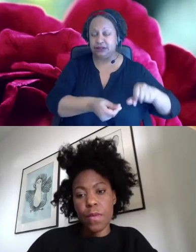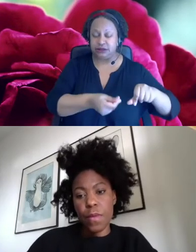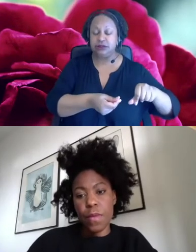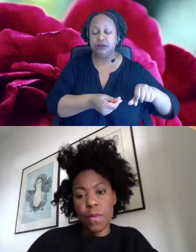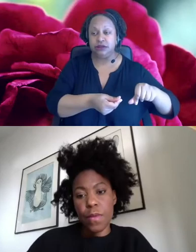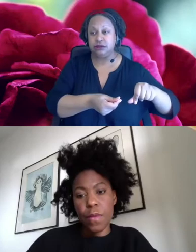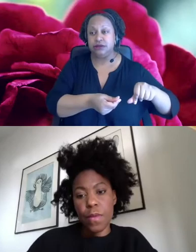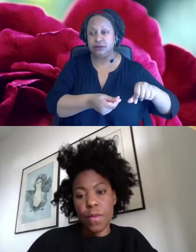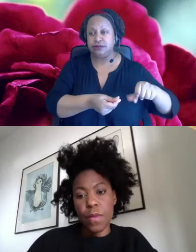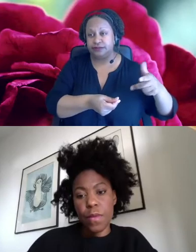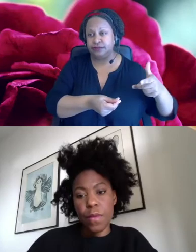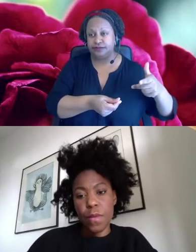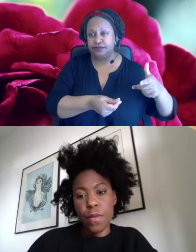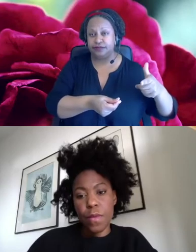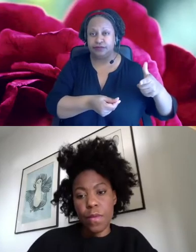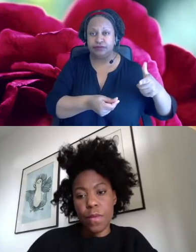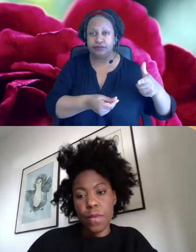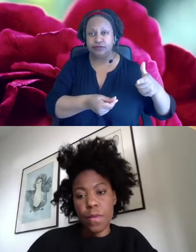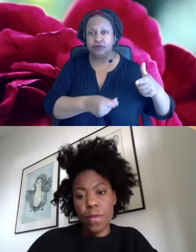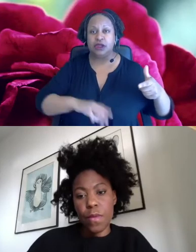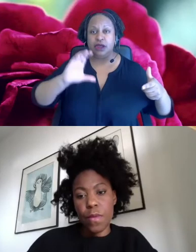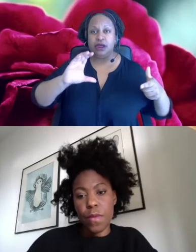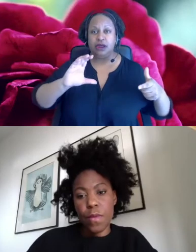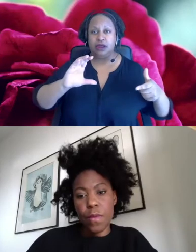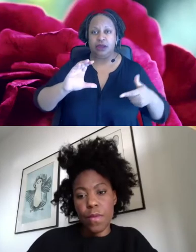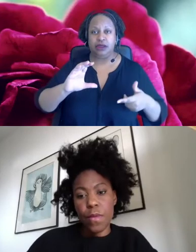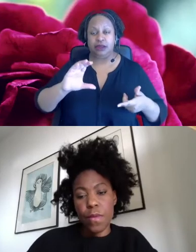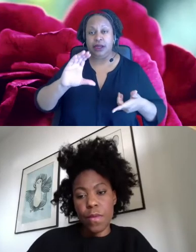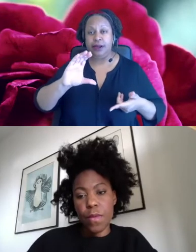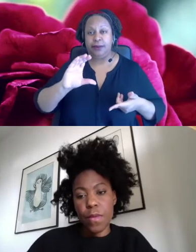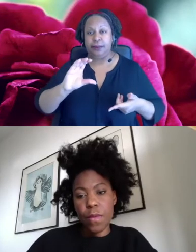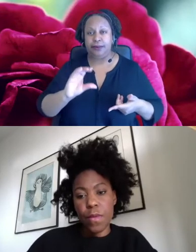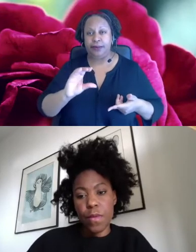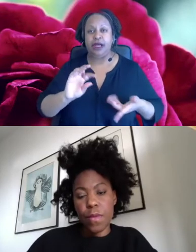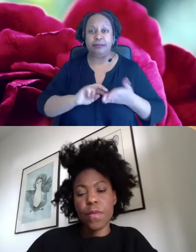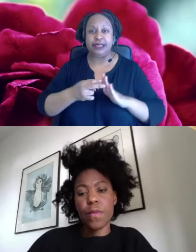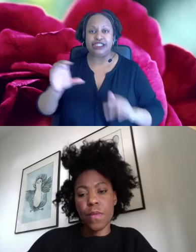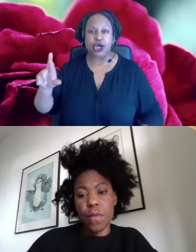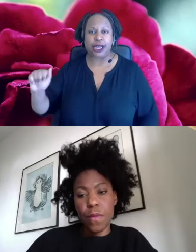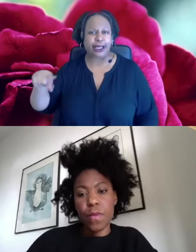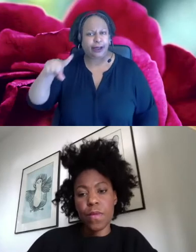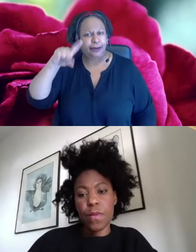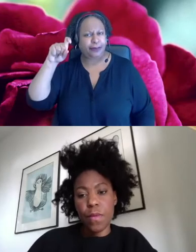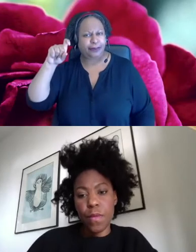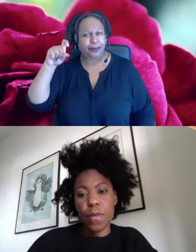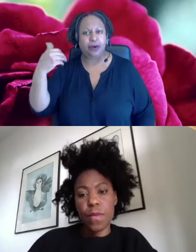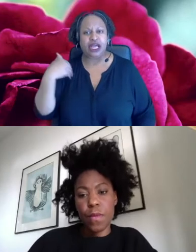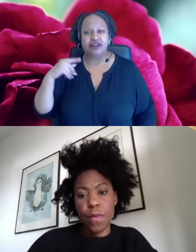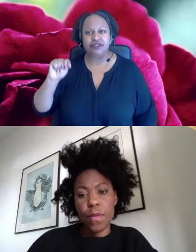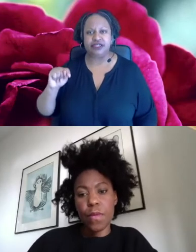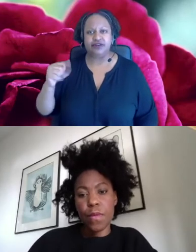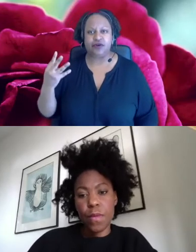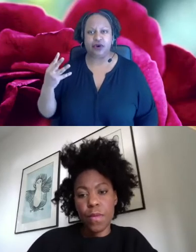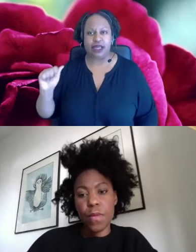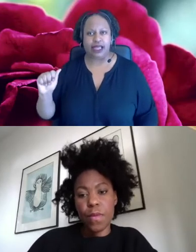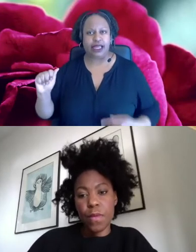So it looks like there's going to be at least a query from CRA. It says, well, we have this T4A slip that